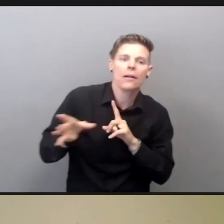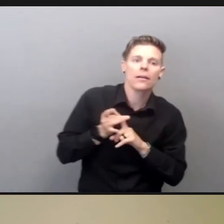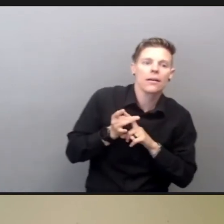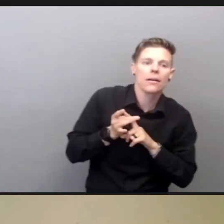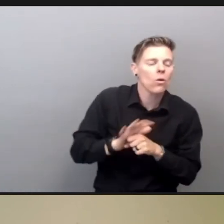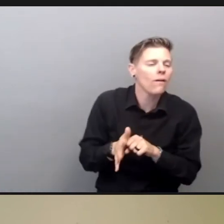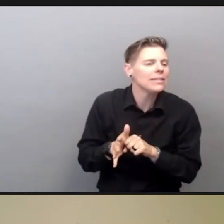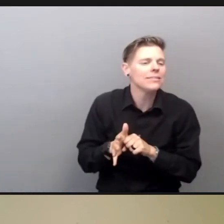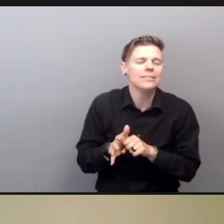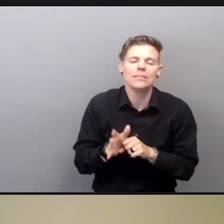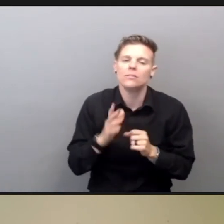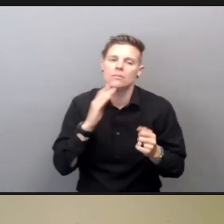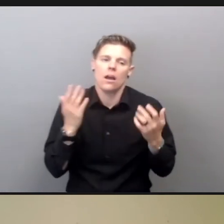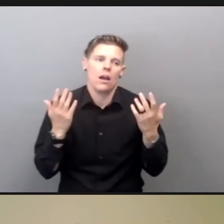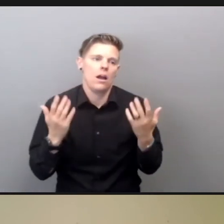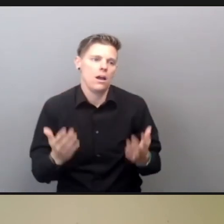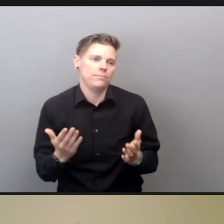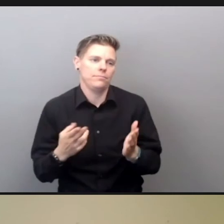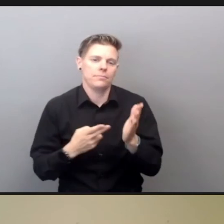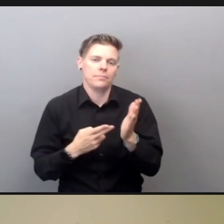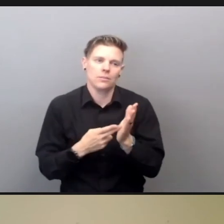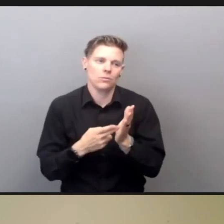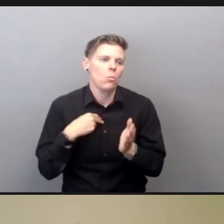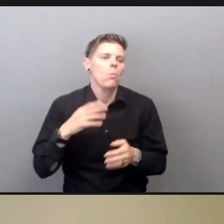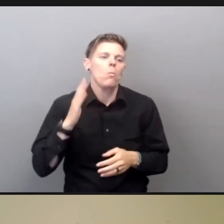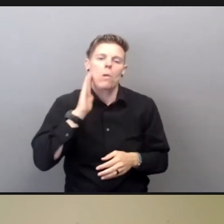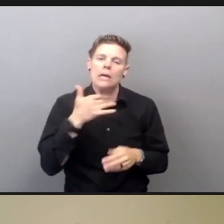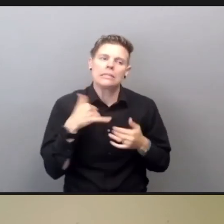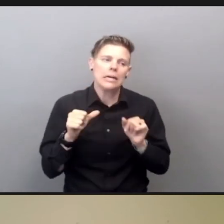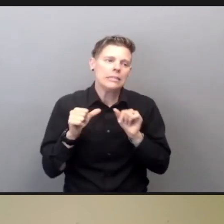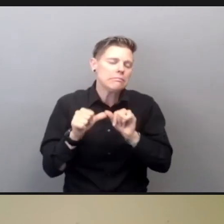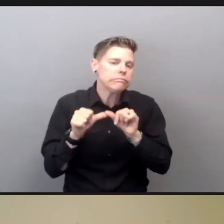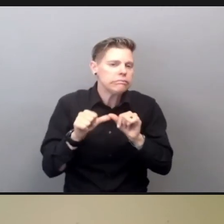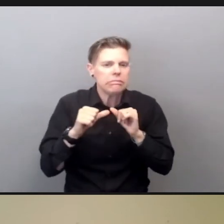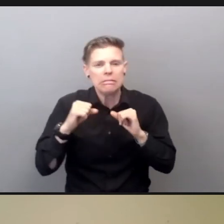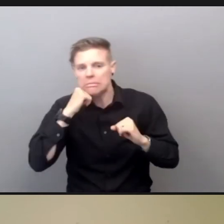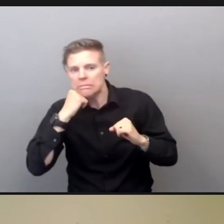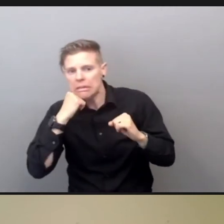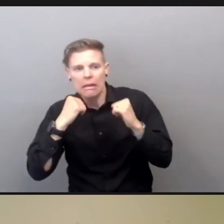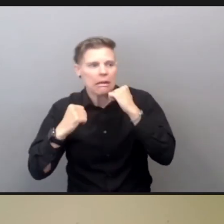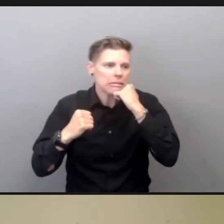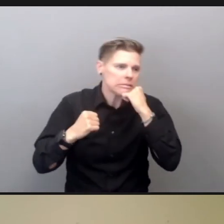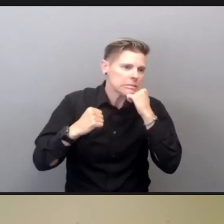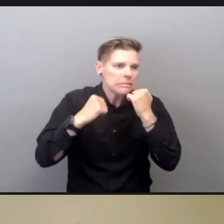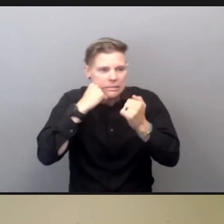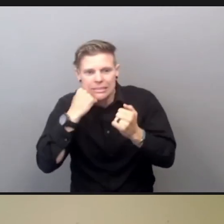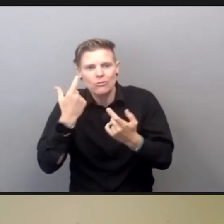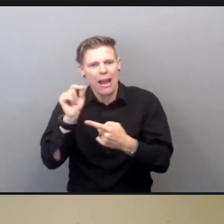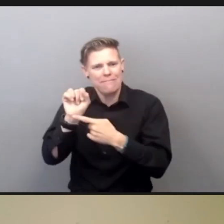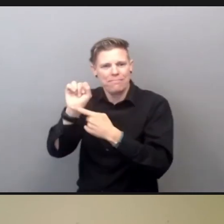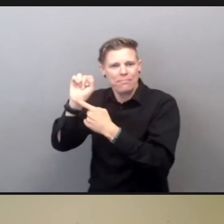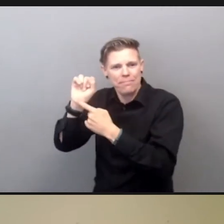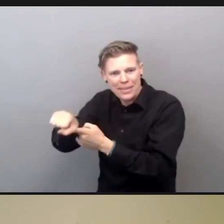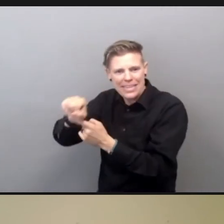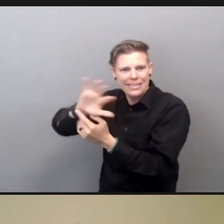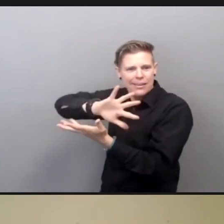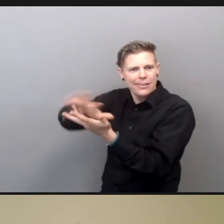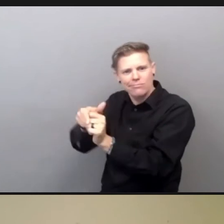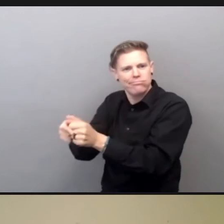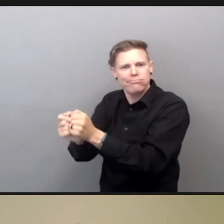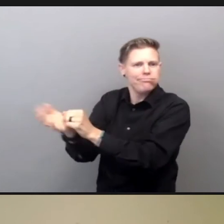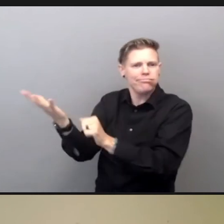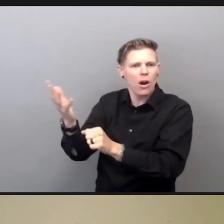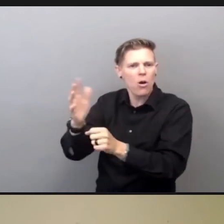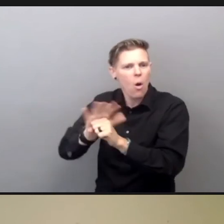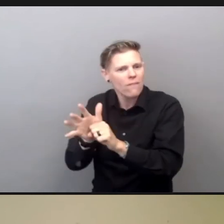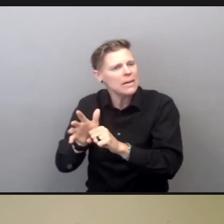counterpunches between the virus and the rest of the world trying to get this under control. But I don't think we can,